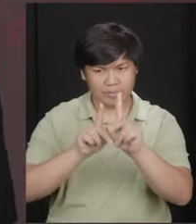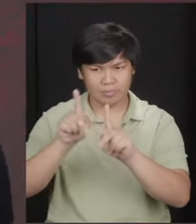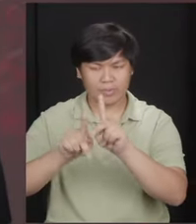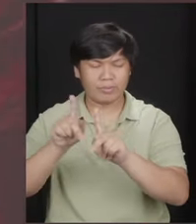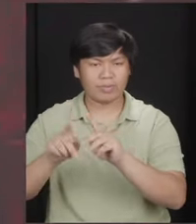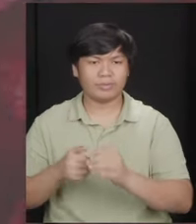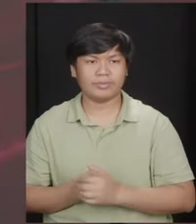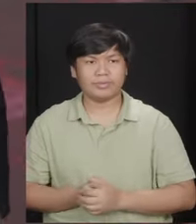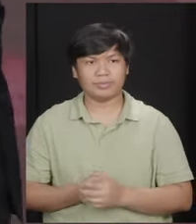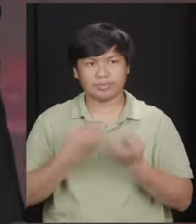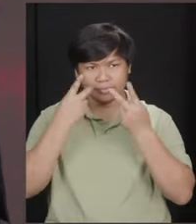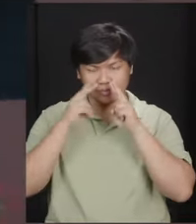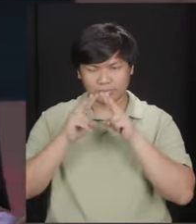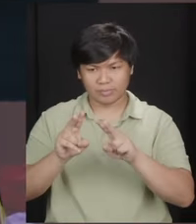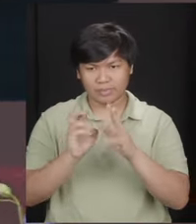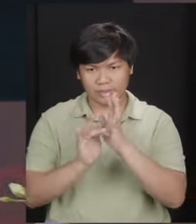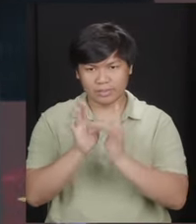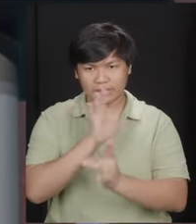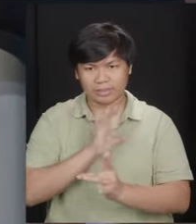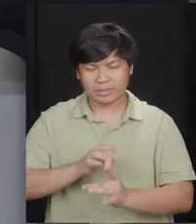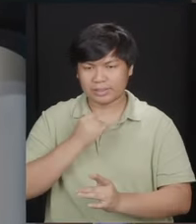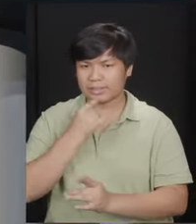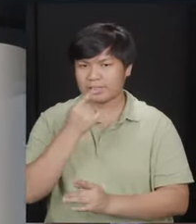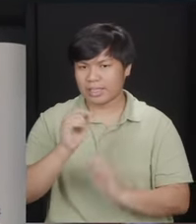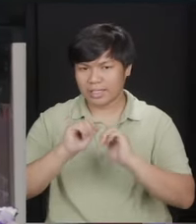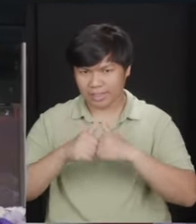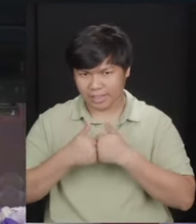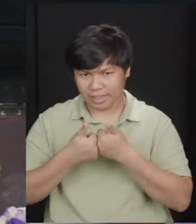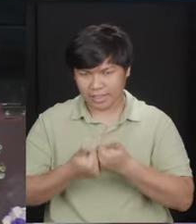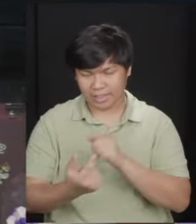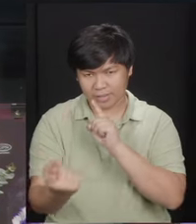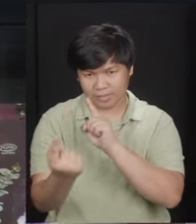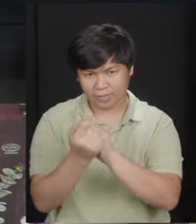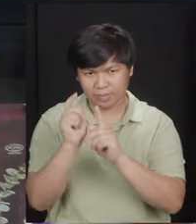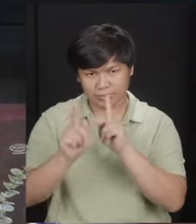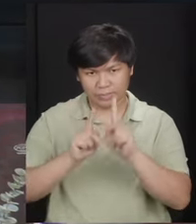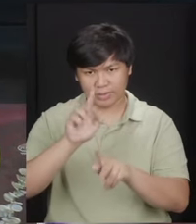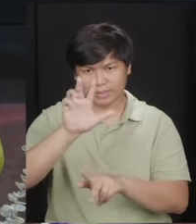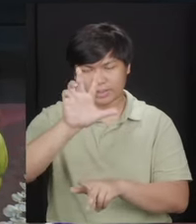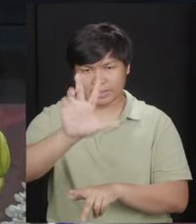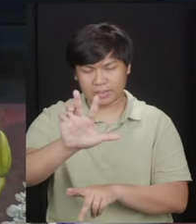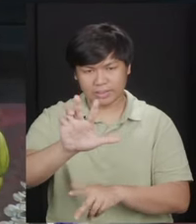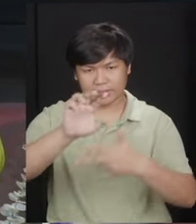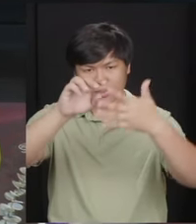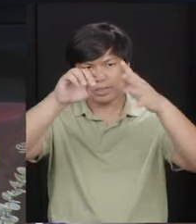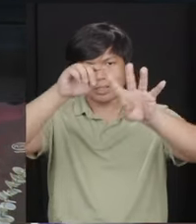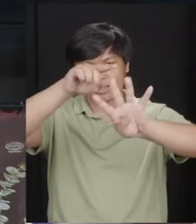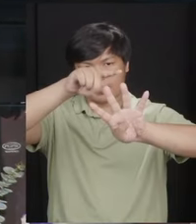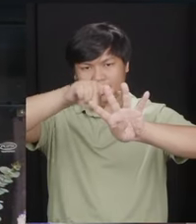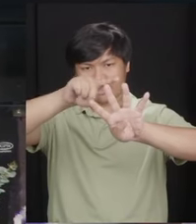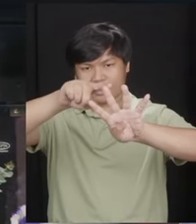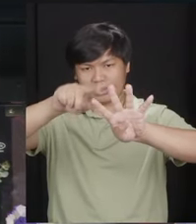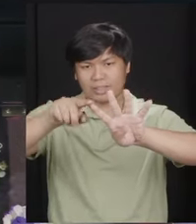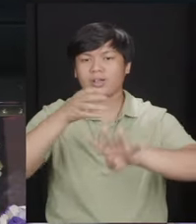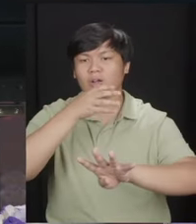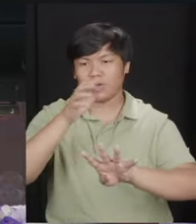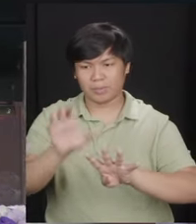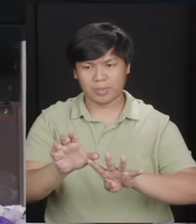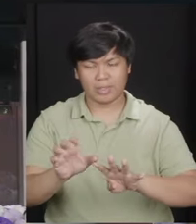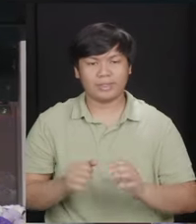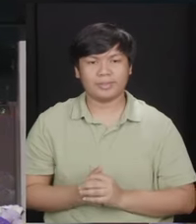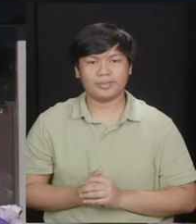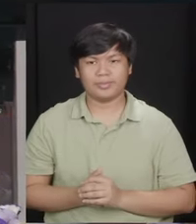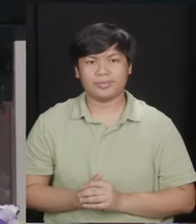So let's look at what Jesus said at how we treat people. It's the three commands that follow. First of all, he said, love